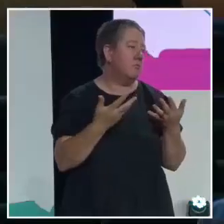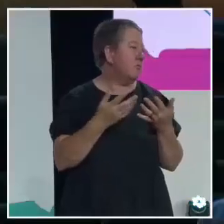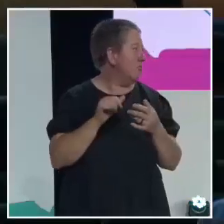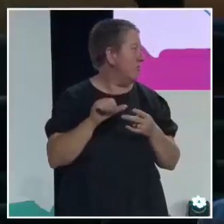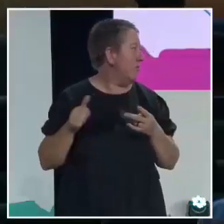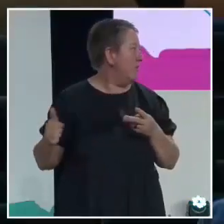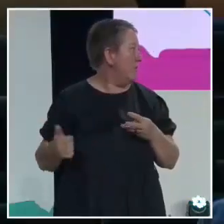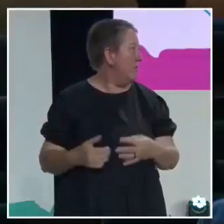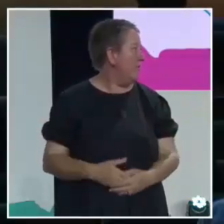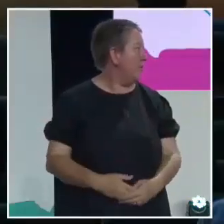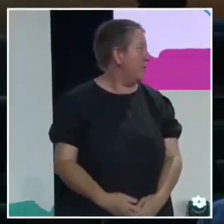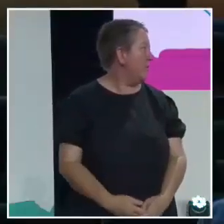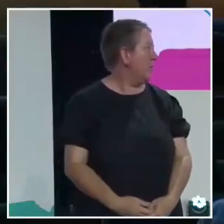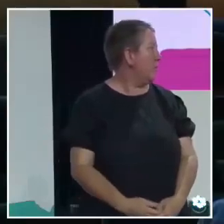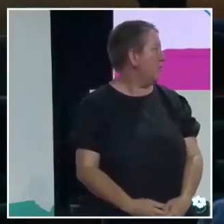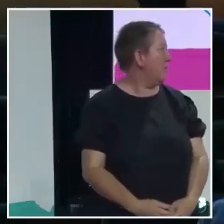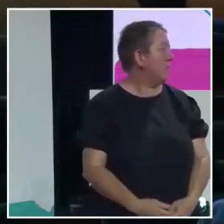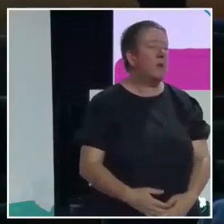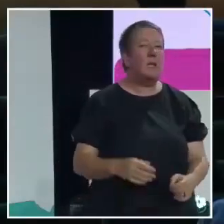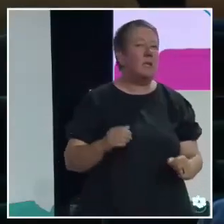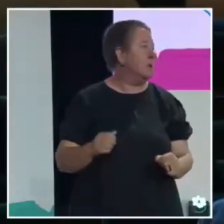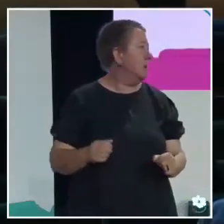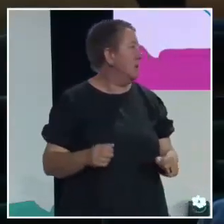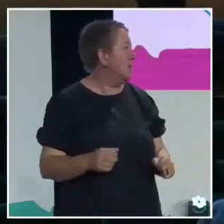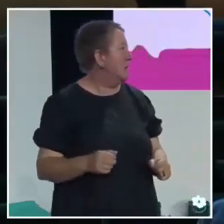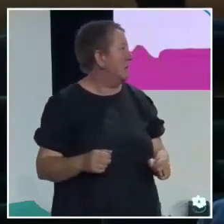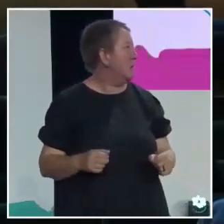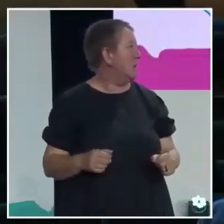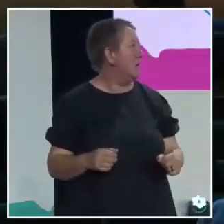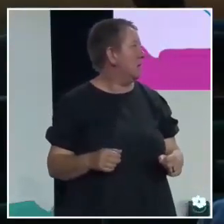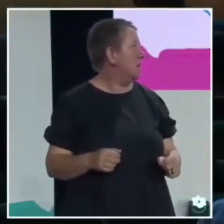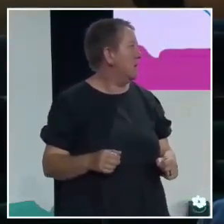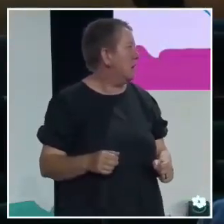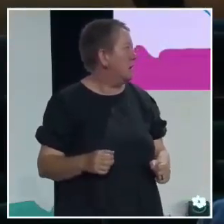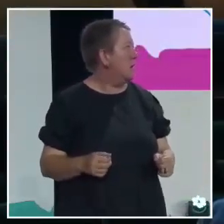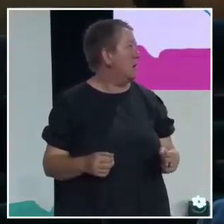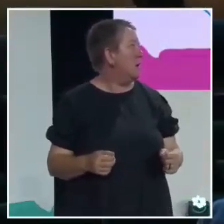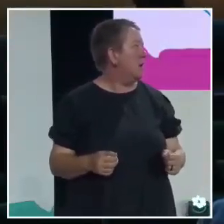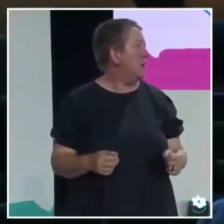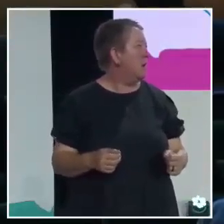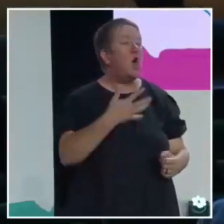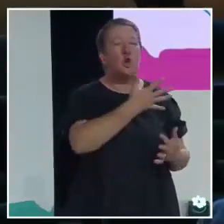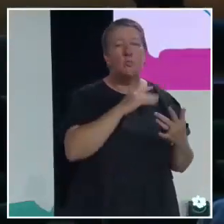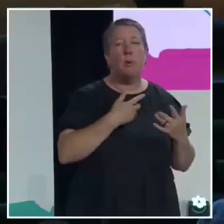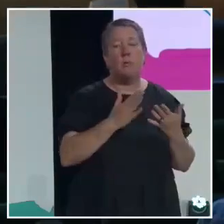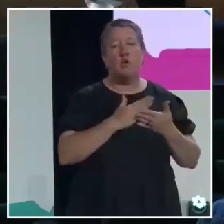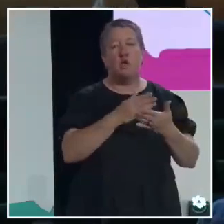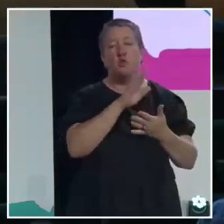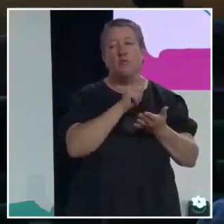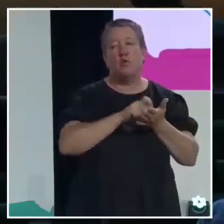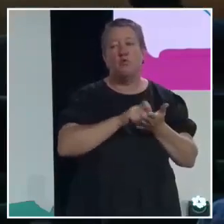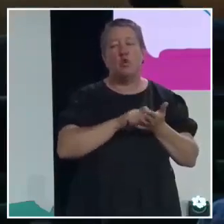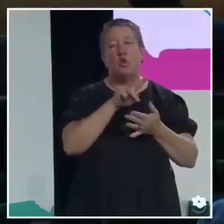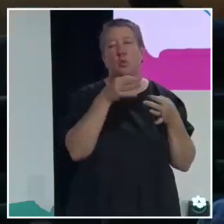you. Just quickly, because I just... And actually, so you were maybe I should share that you've written 2 papers on digital public